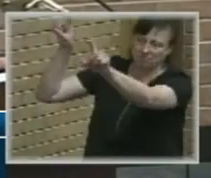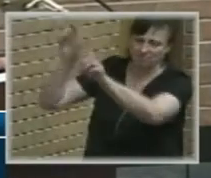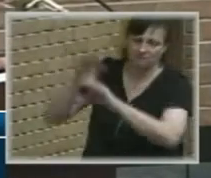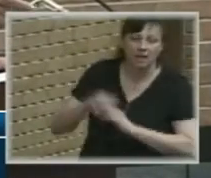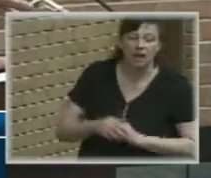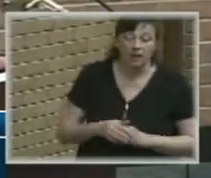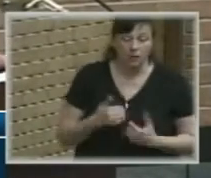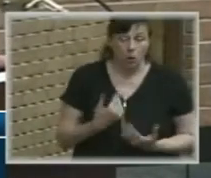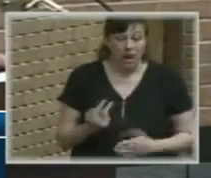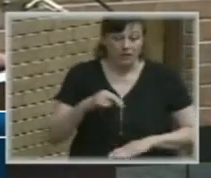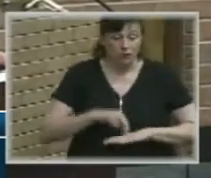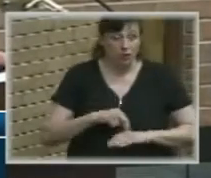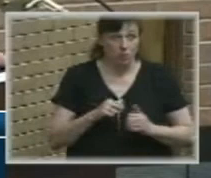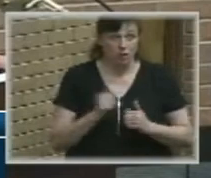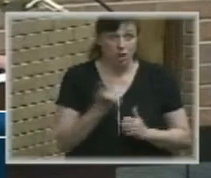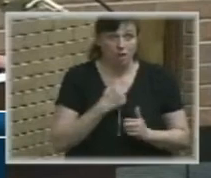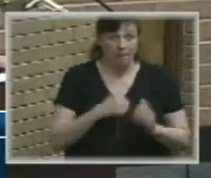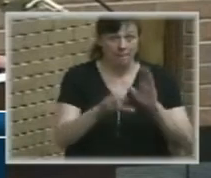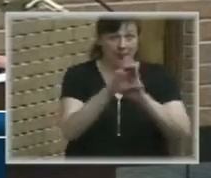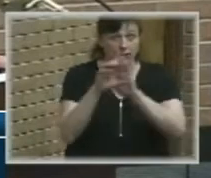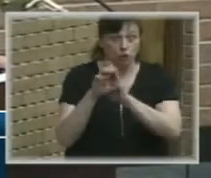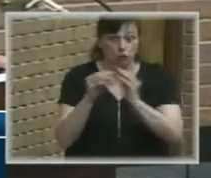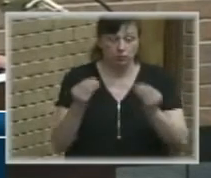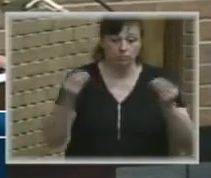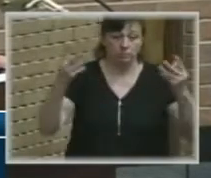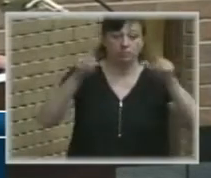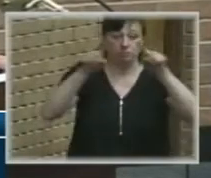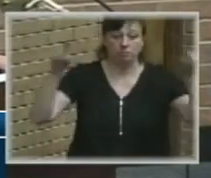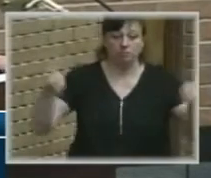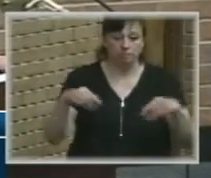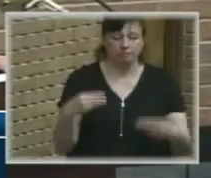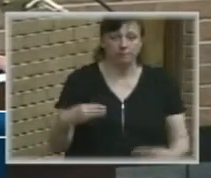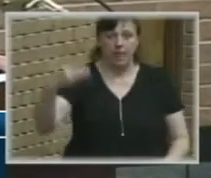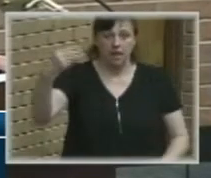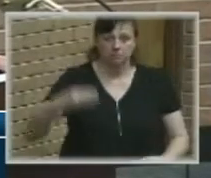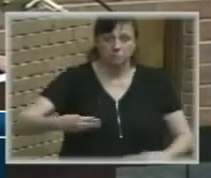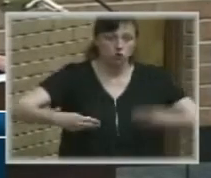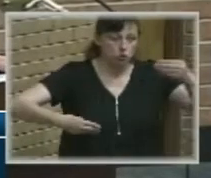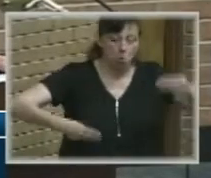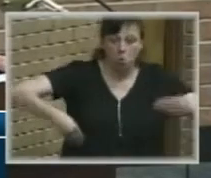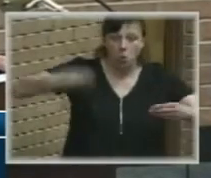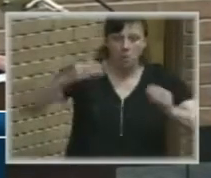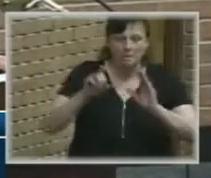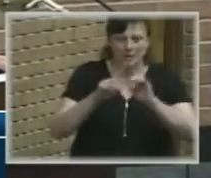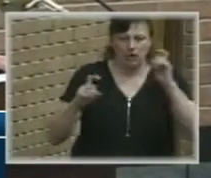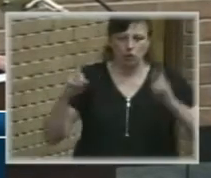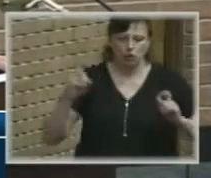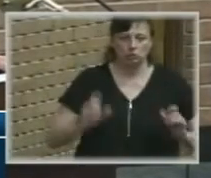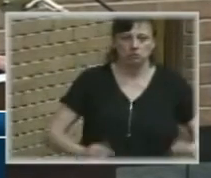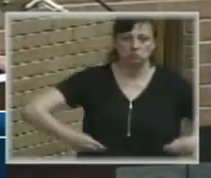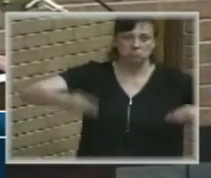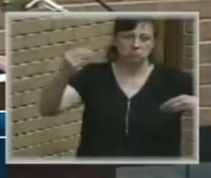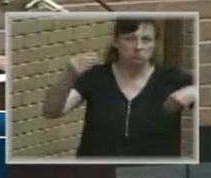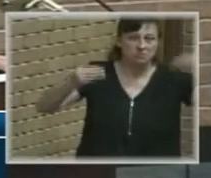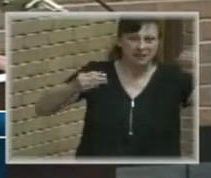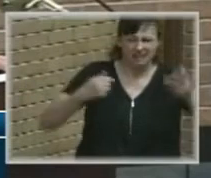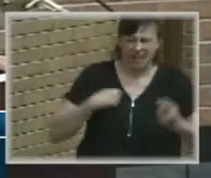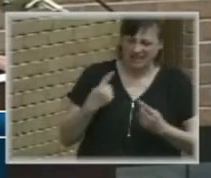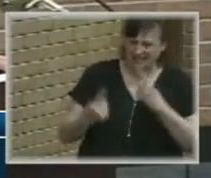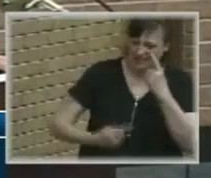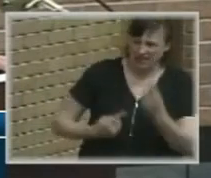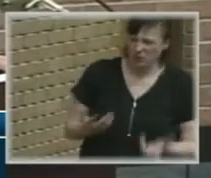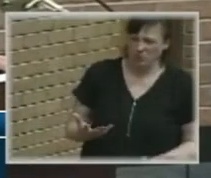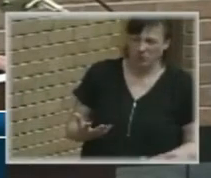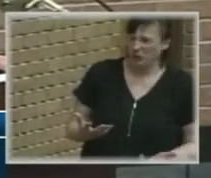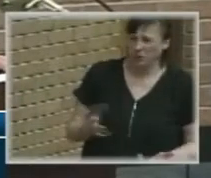And I stood up here with all my pictures blown up and mounted on cardboard and showed him several, which we may debate this, what I consider fairly